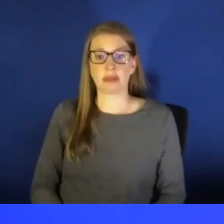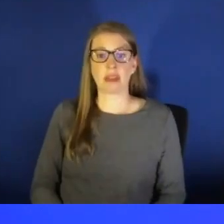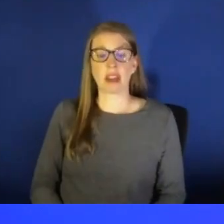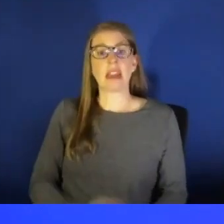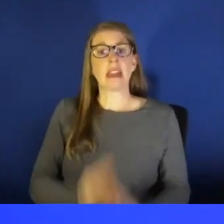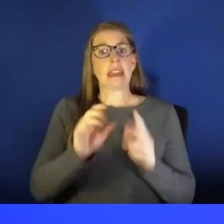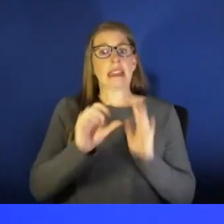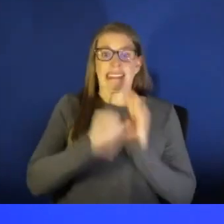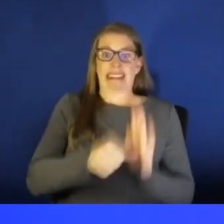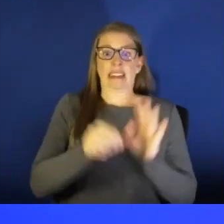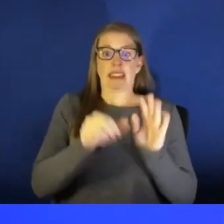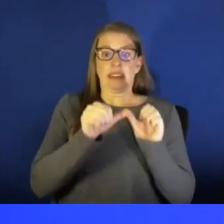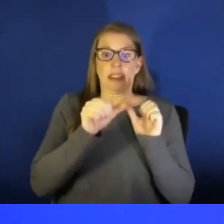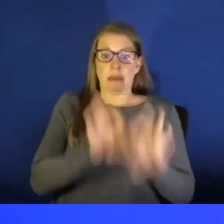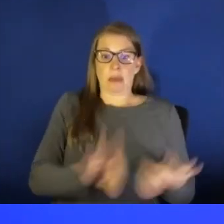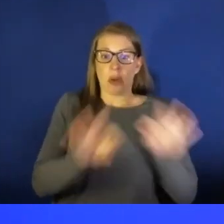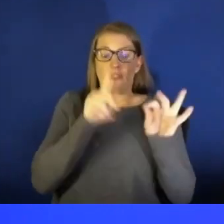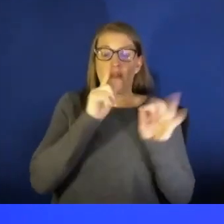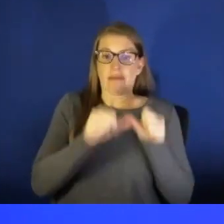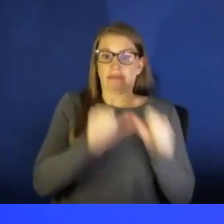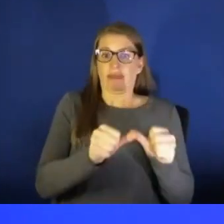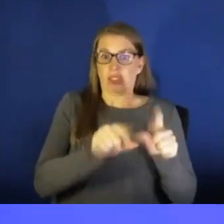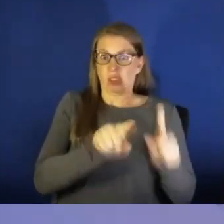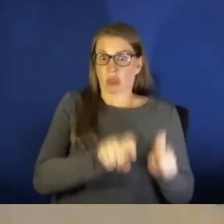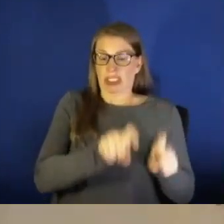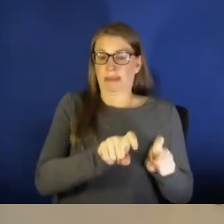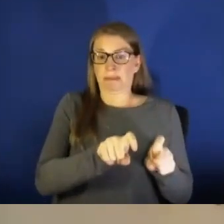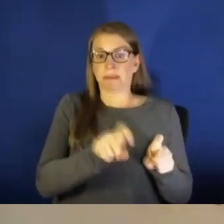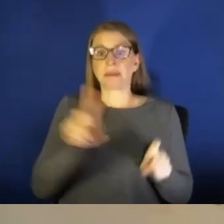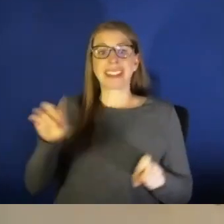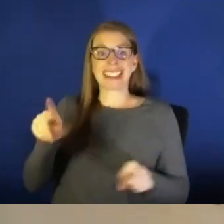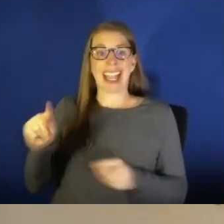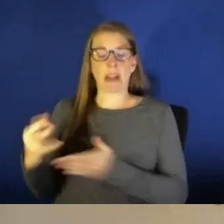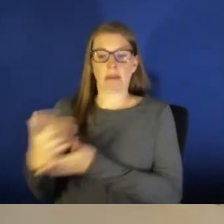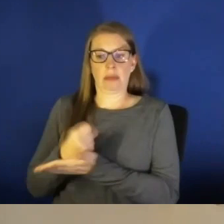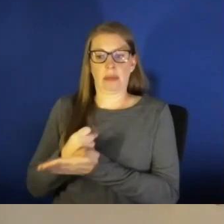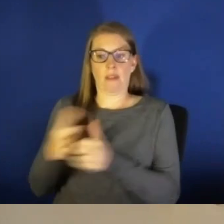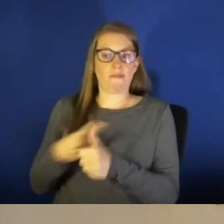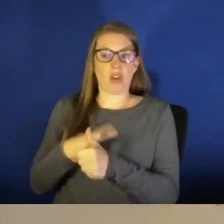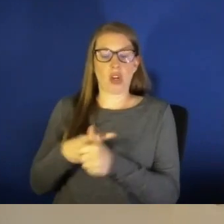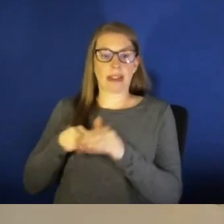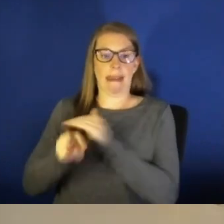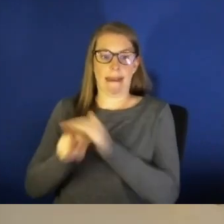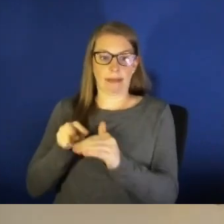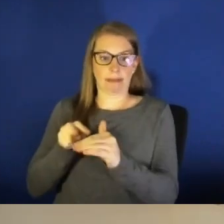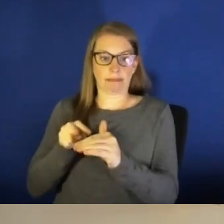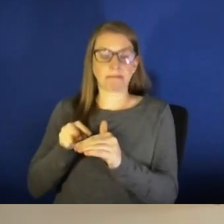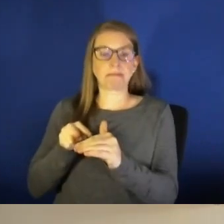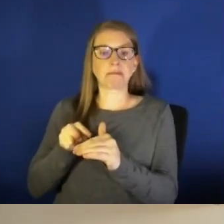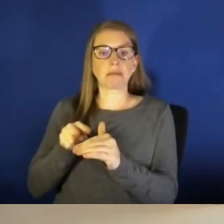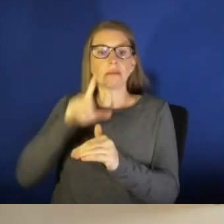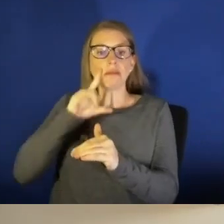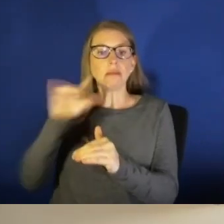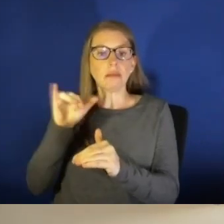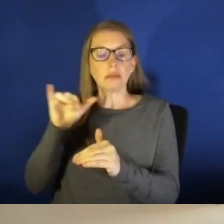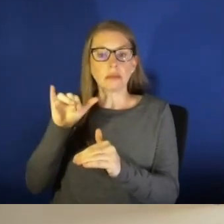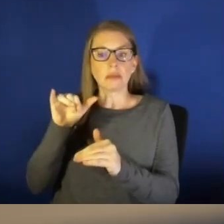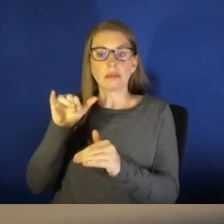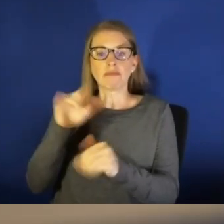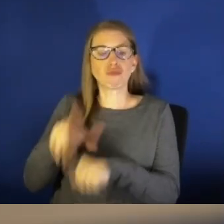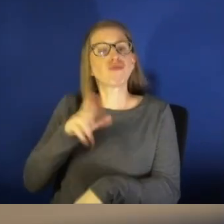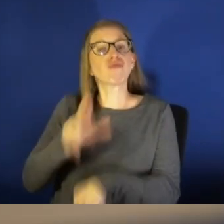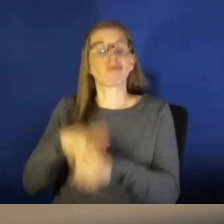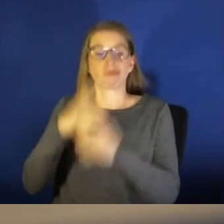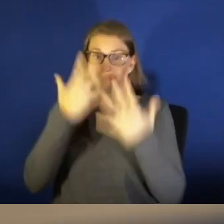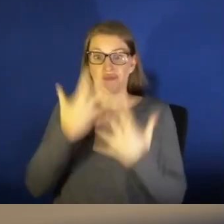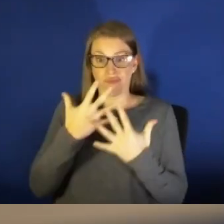Mm-hmm. So oftentimes, if you look at the data, so people come in, they get their first scan, and it looks like they're completely normal.